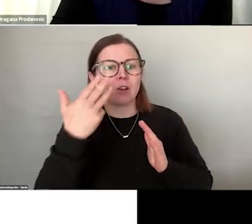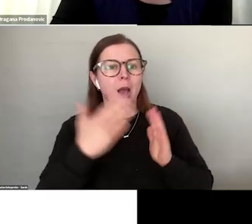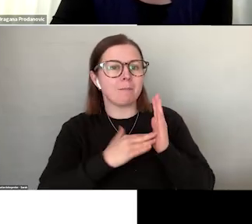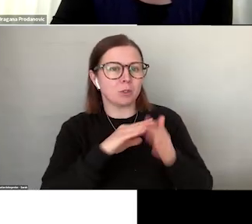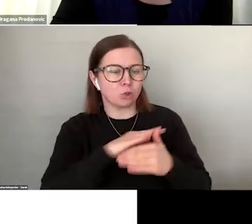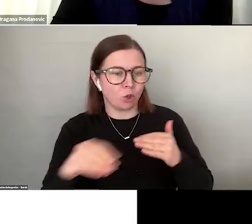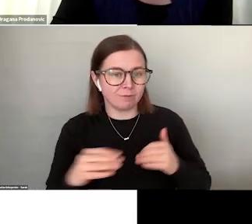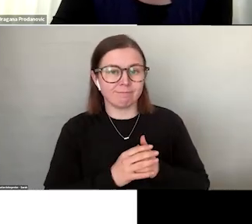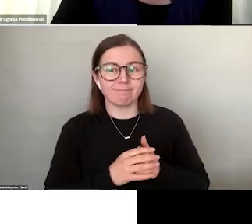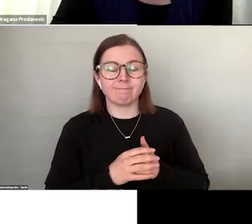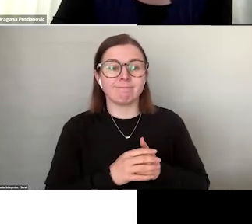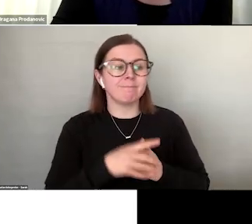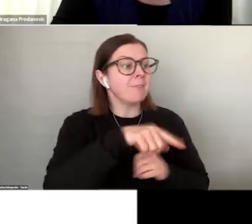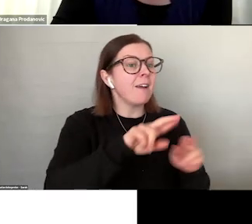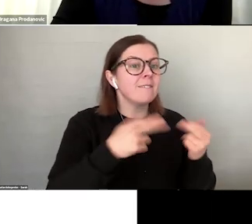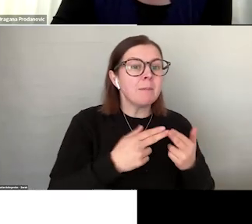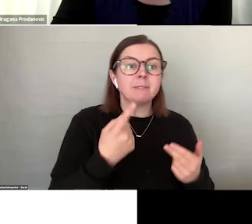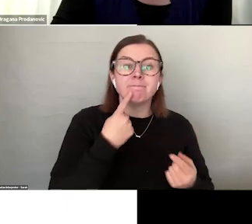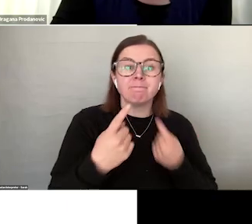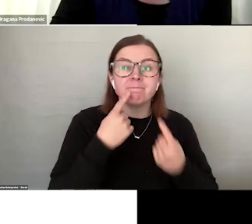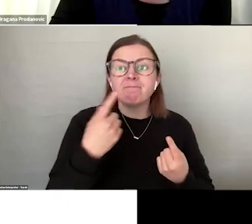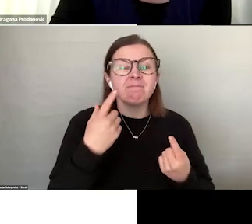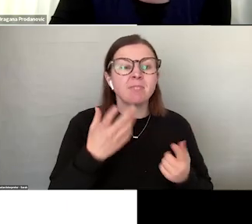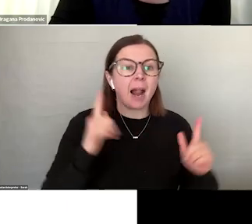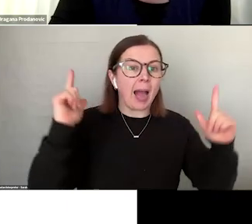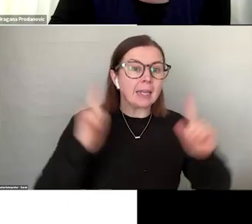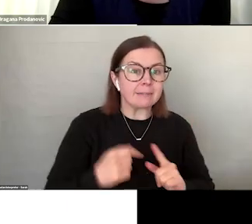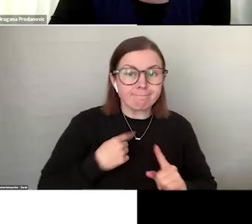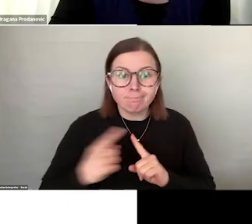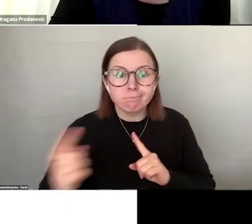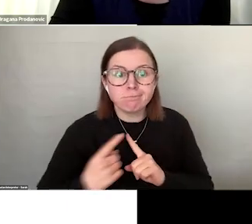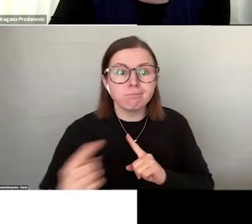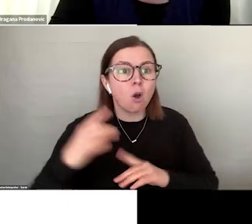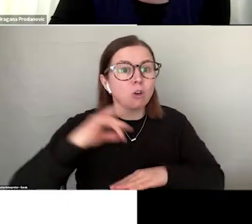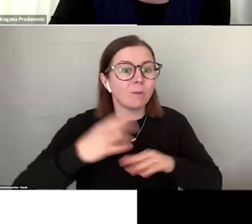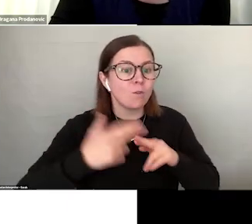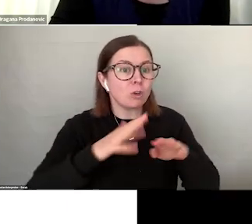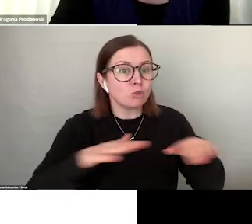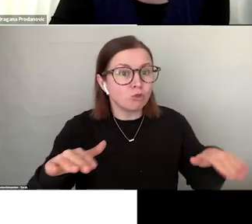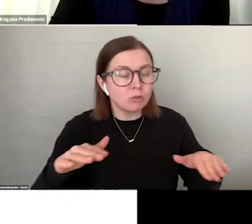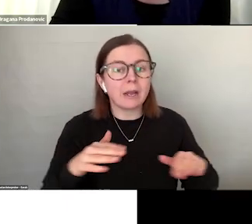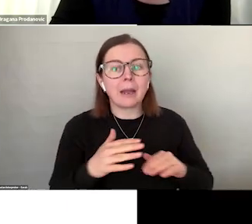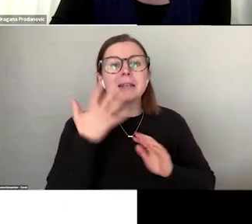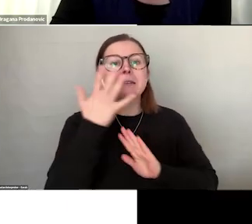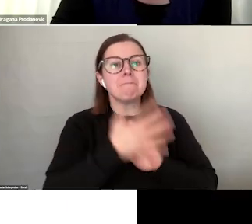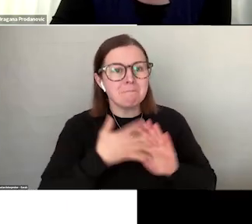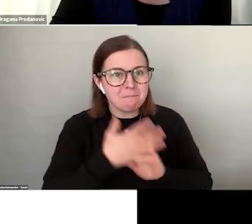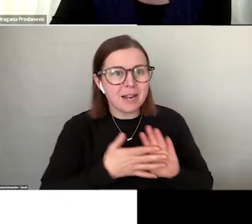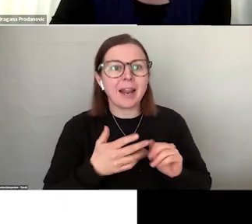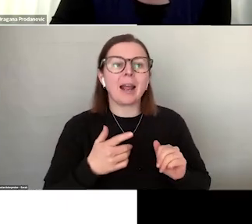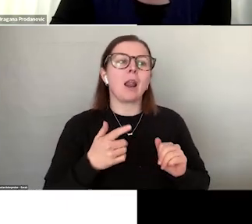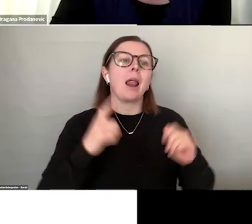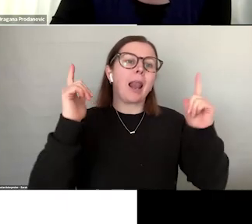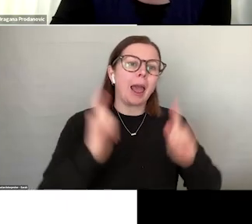to travel less to the hospitals to get healthcare for their children, and because of this, there were less days of school and